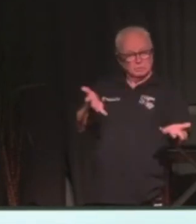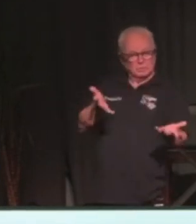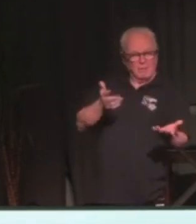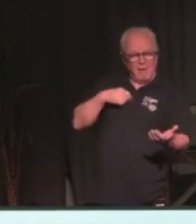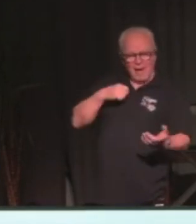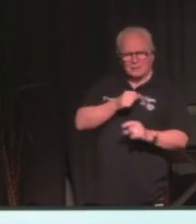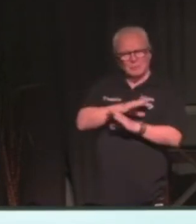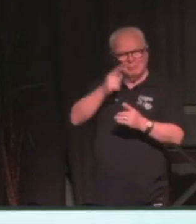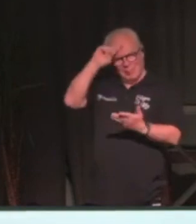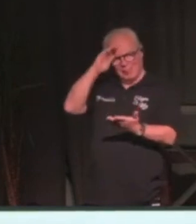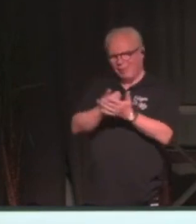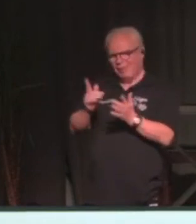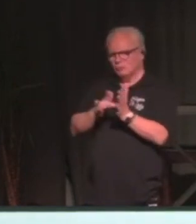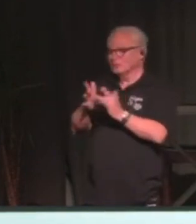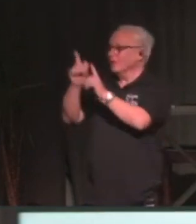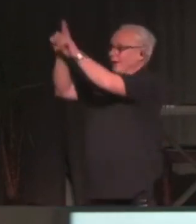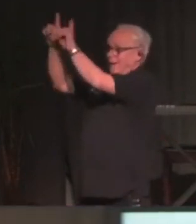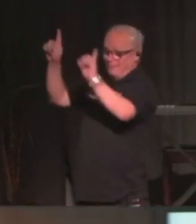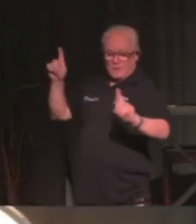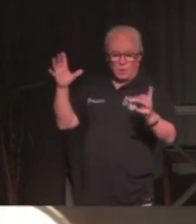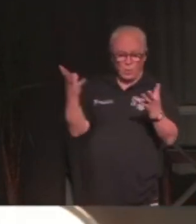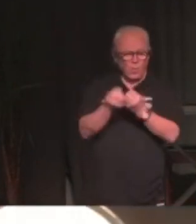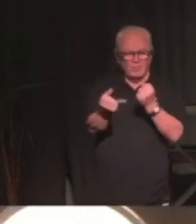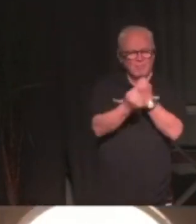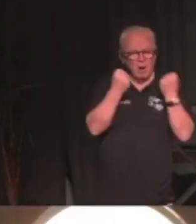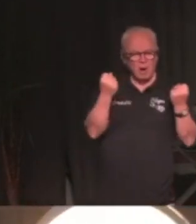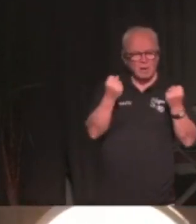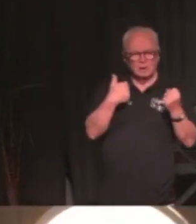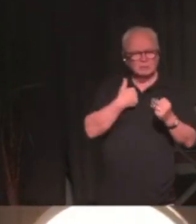don't believe that he came with power.